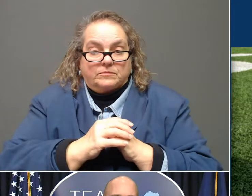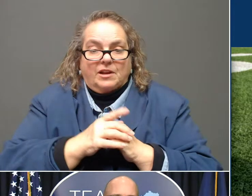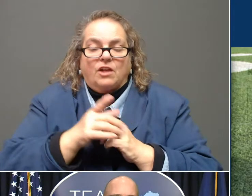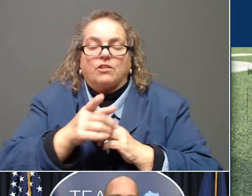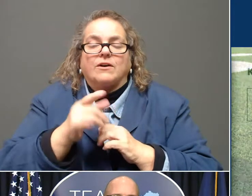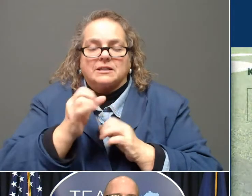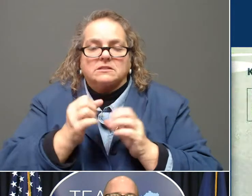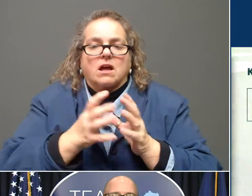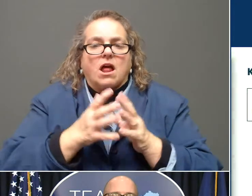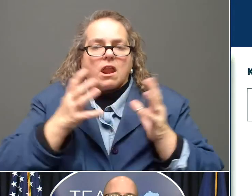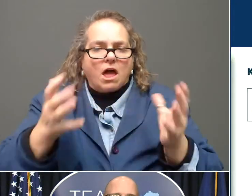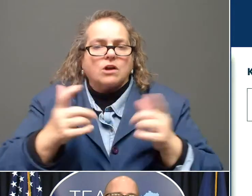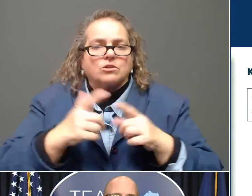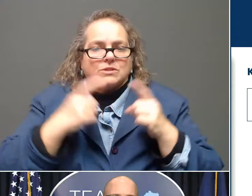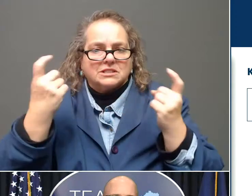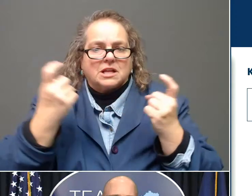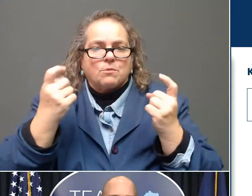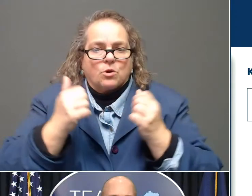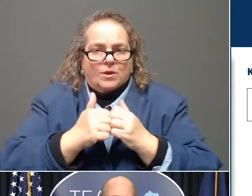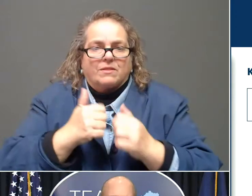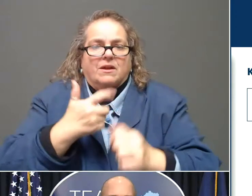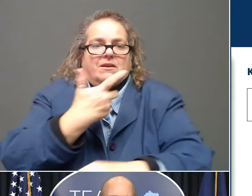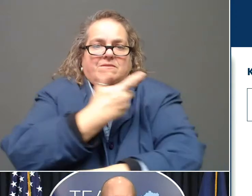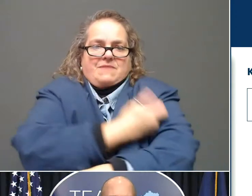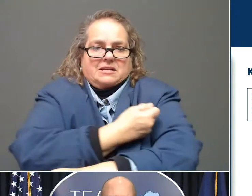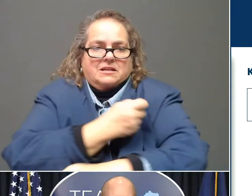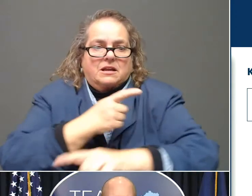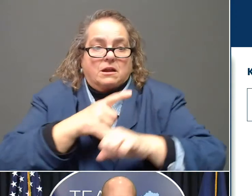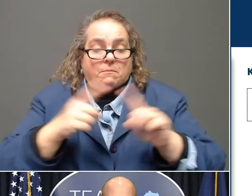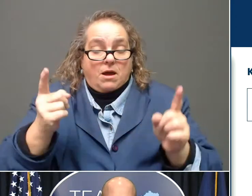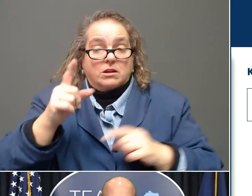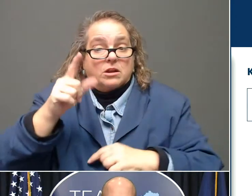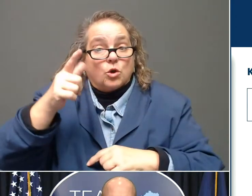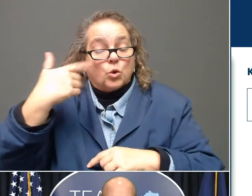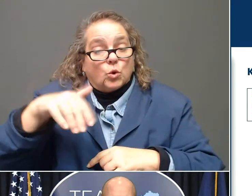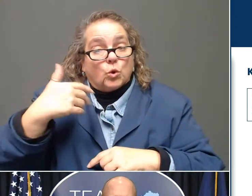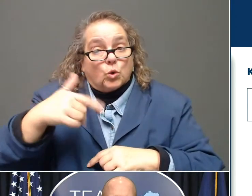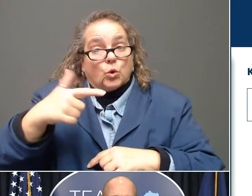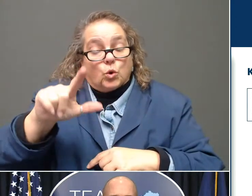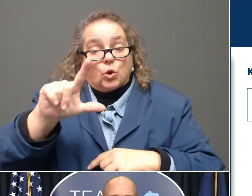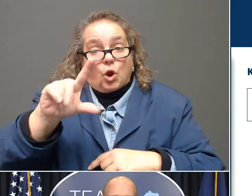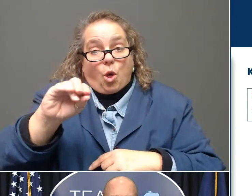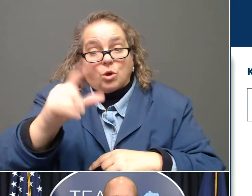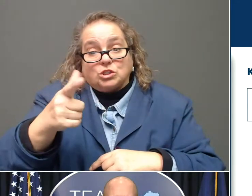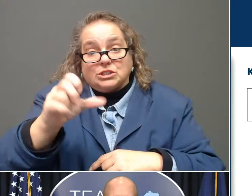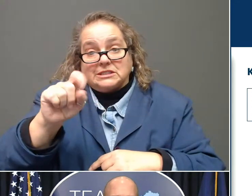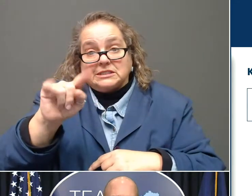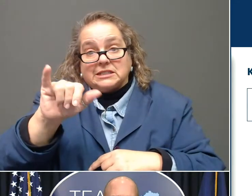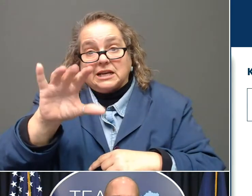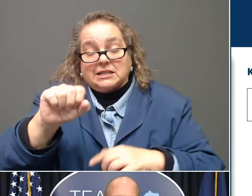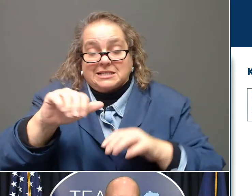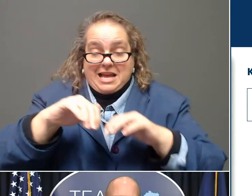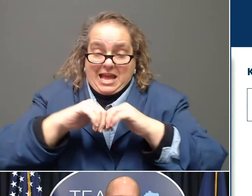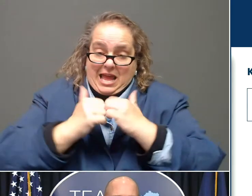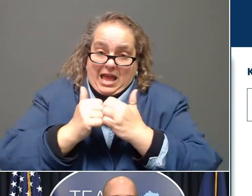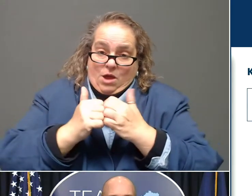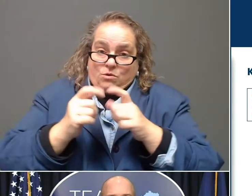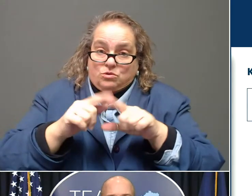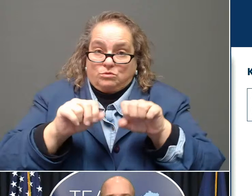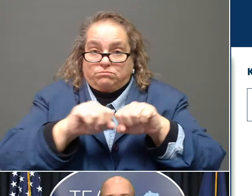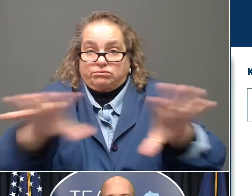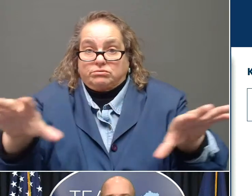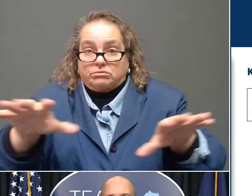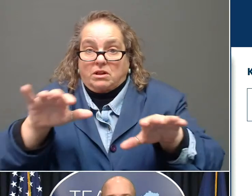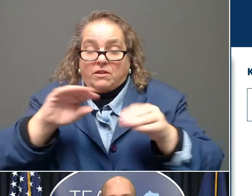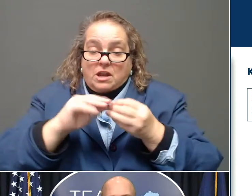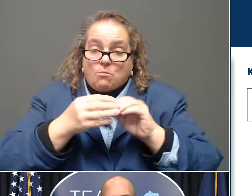keep yourself and everyone else safer. And please, here again is another way to look at this. Celebrate safely, enjoy the game, but enjoy it in a small group